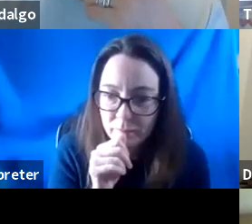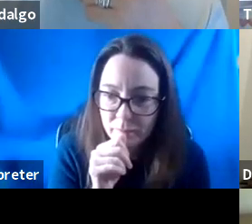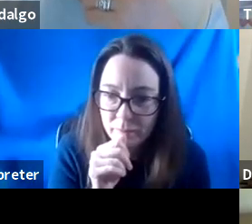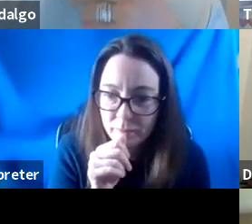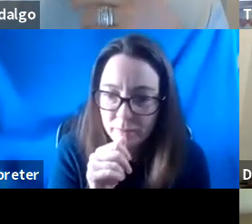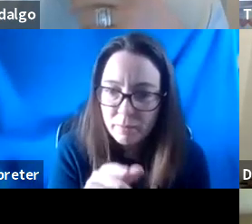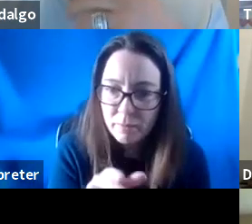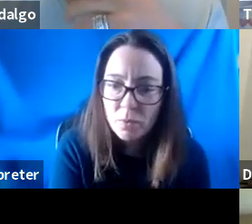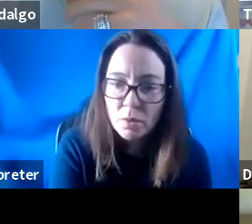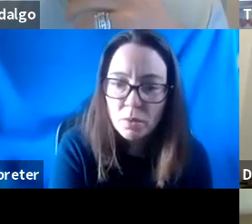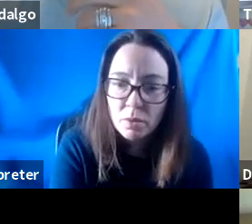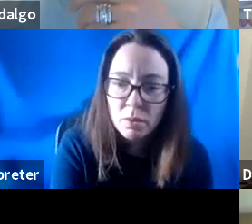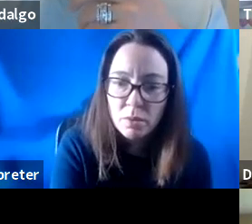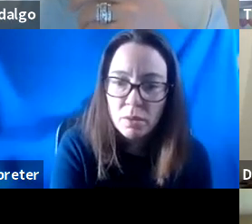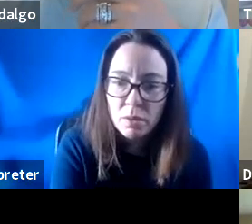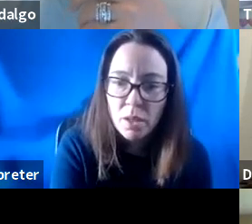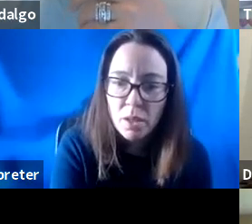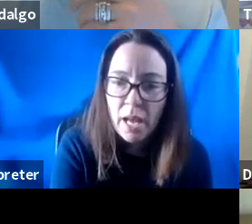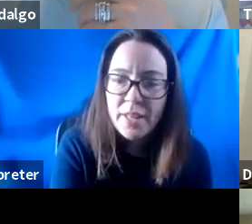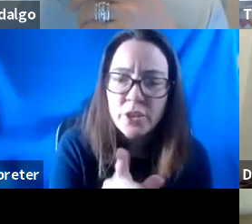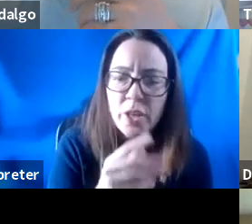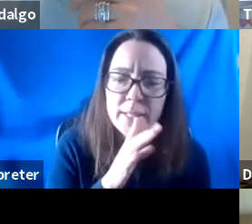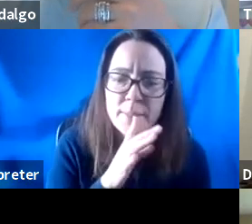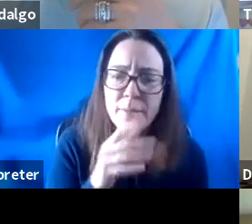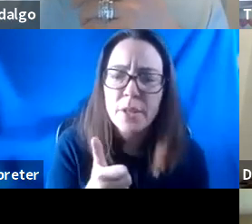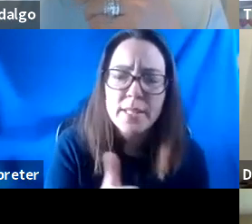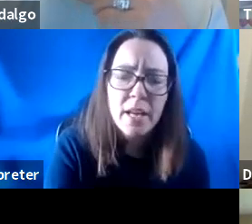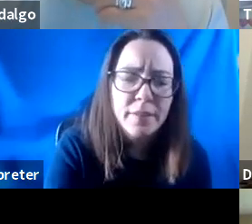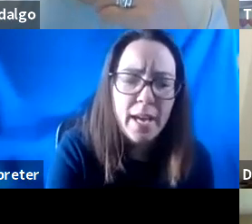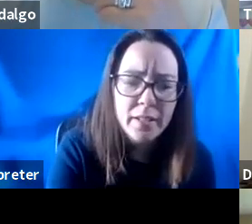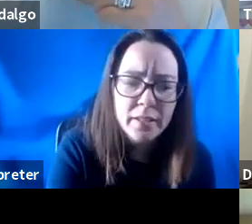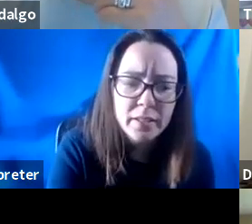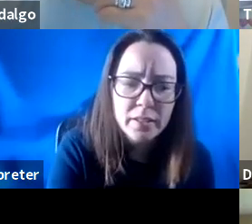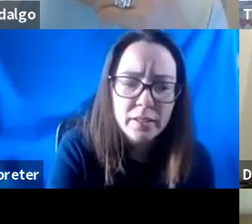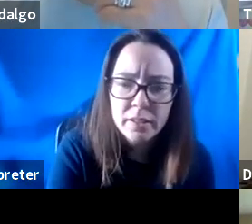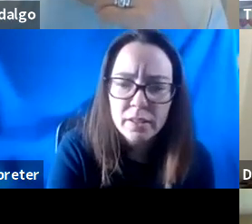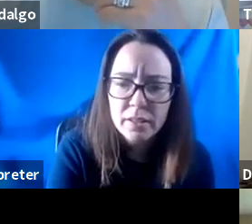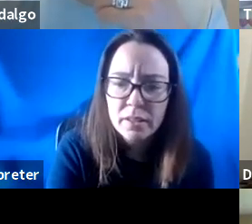here. I'm gonna let Karen know, actually. I think she's trying to voice this, but she's muted.